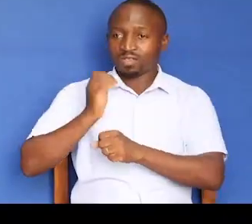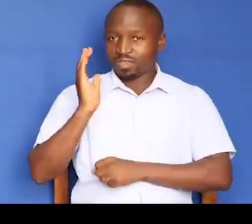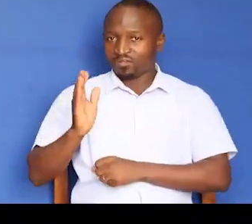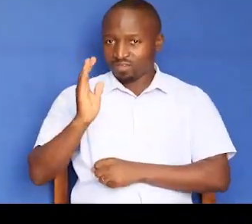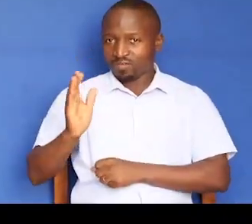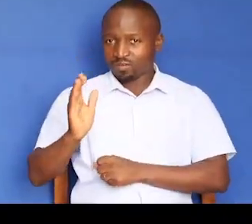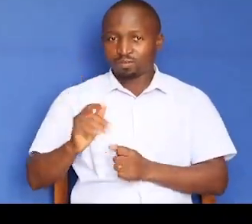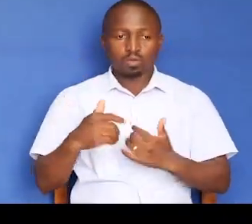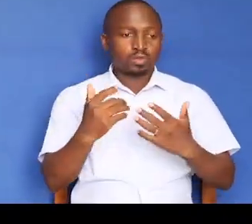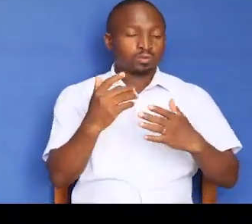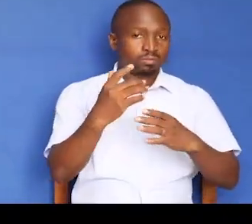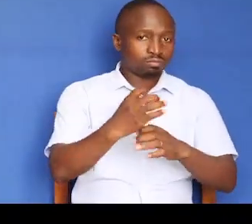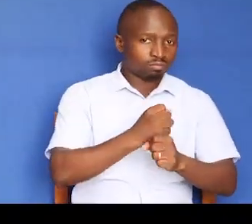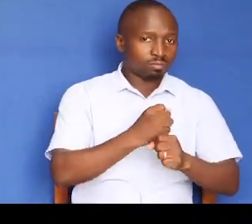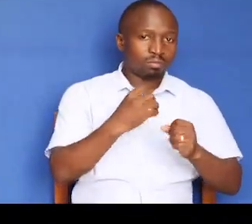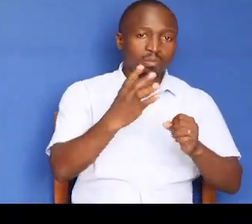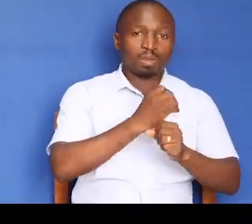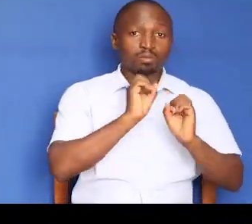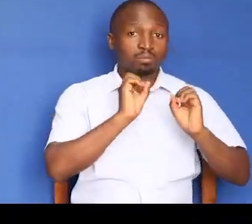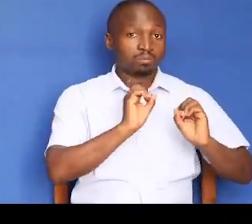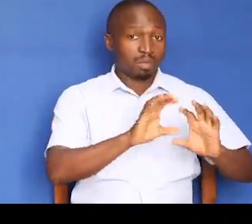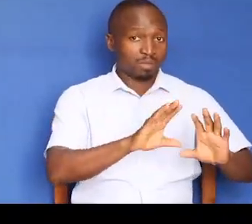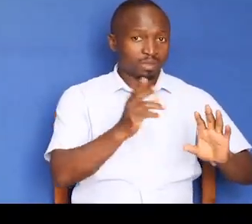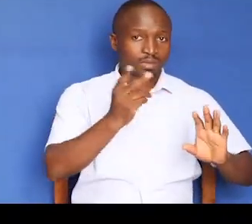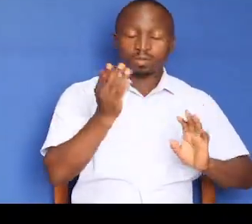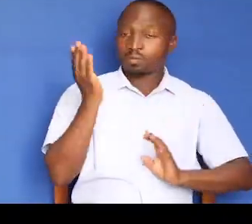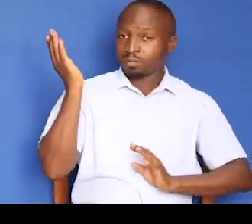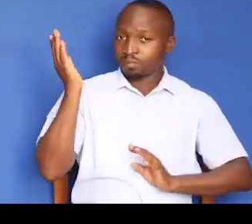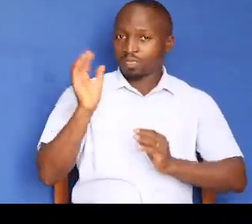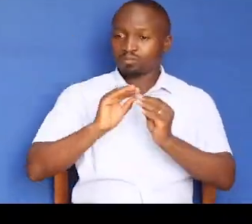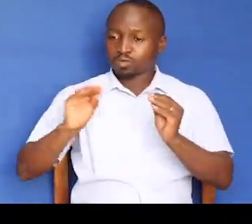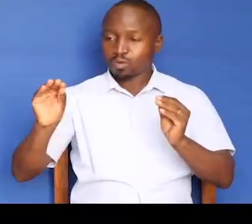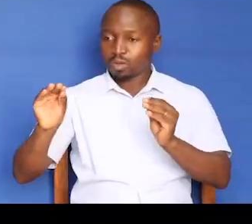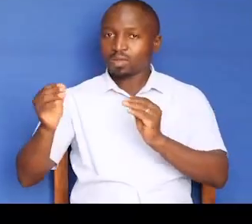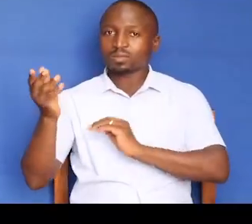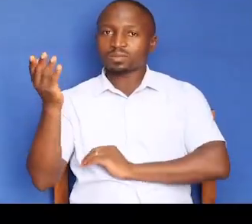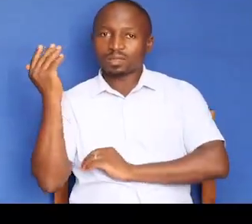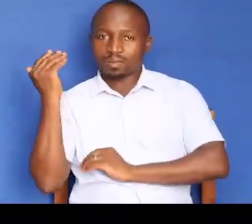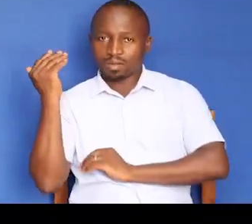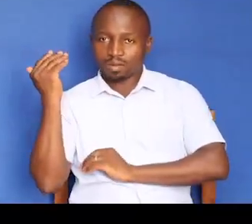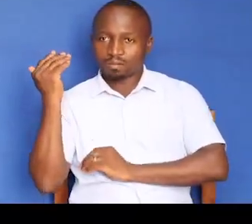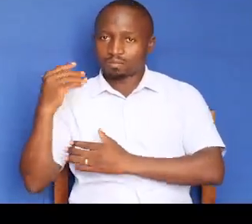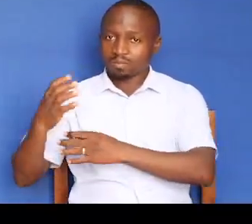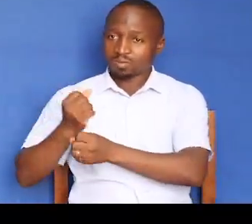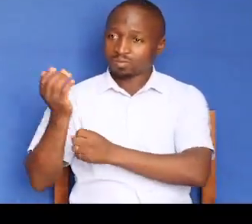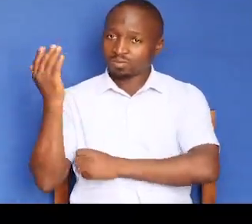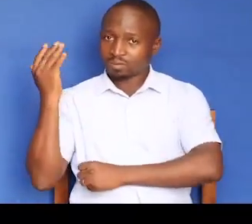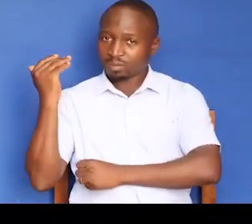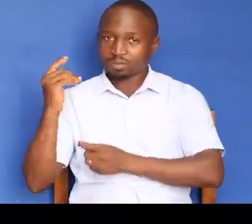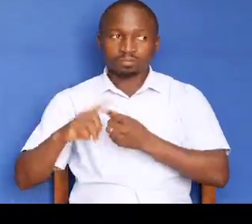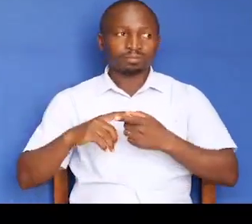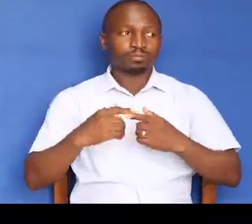the same. Taking the new total revenue, as seen in our solution, minus old total